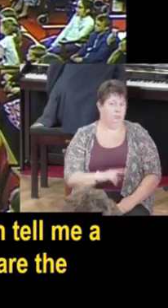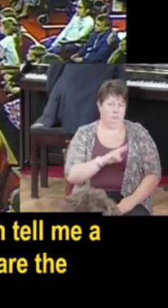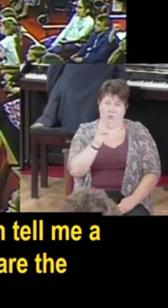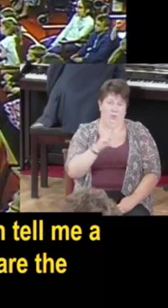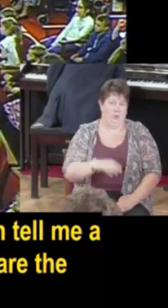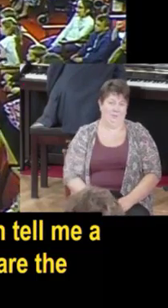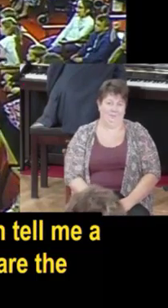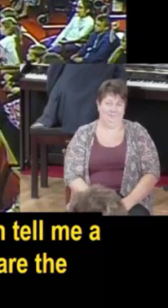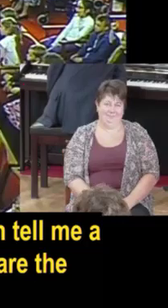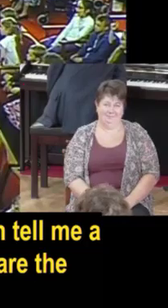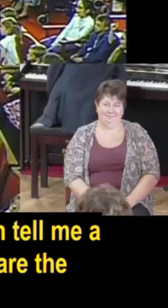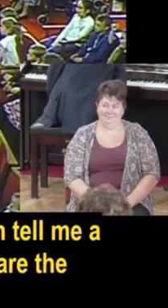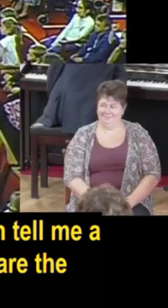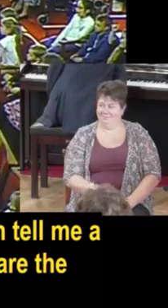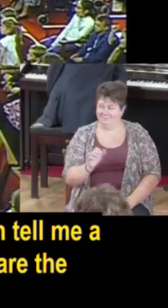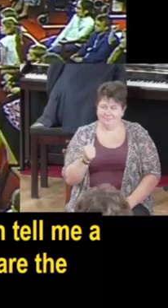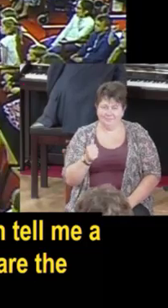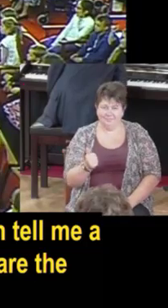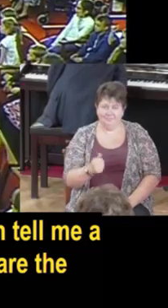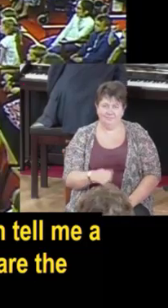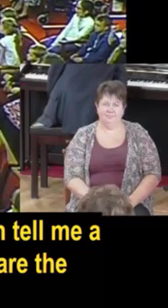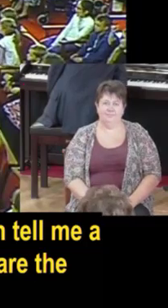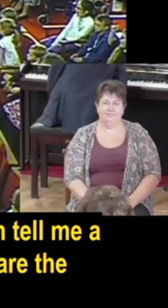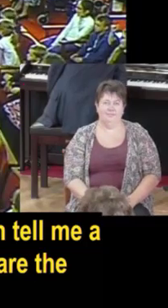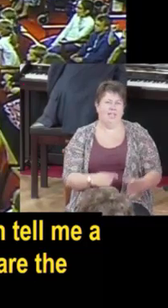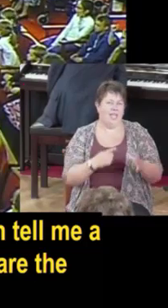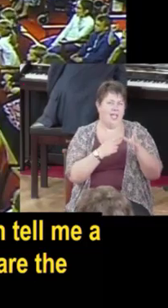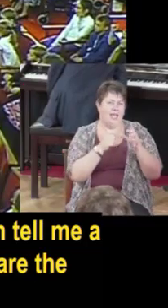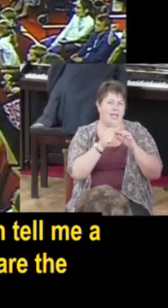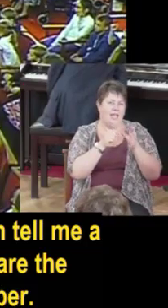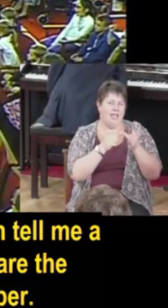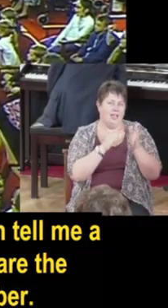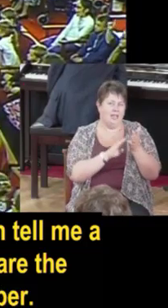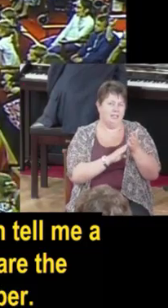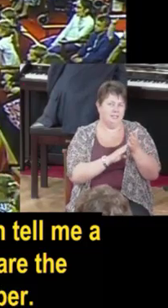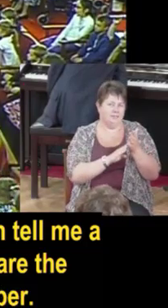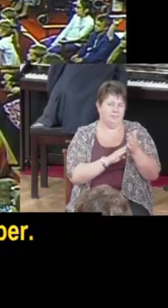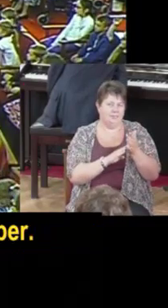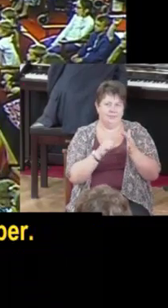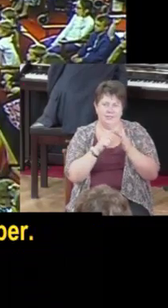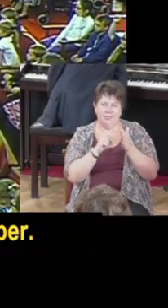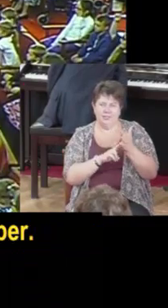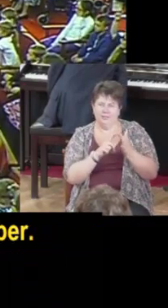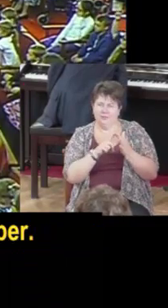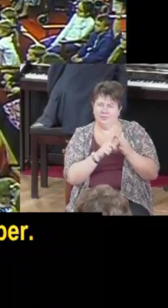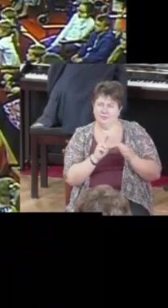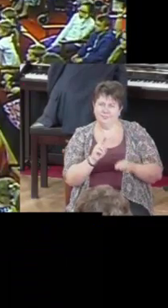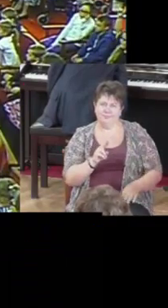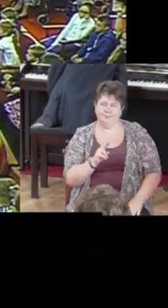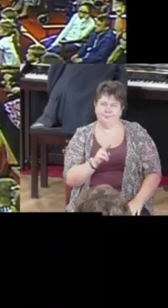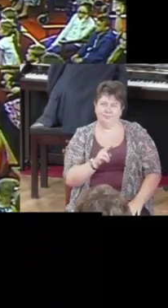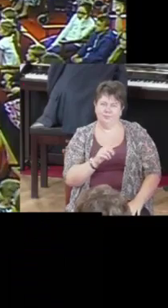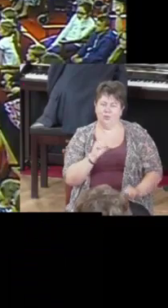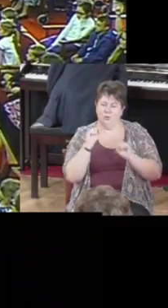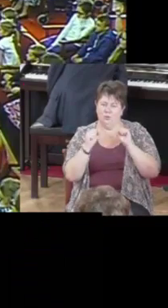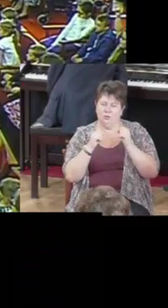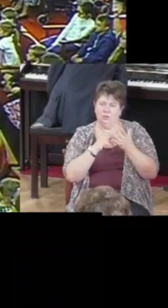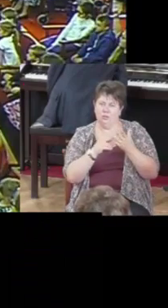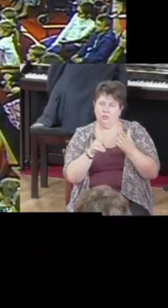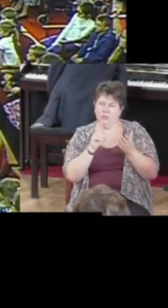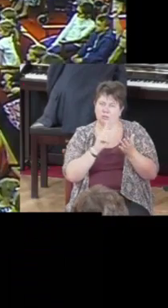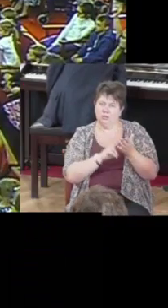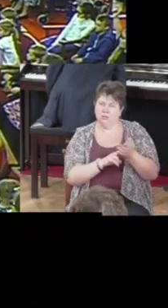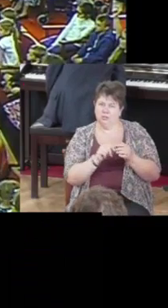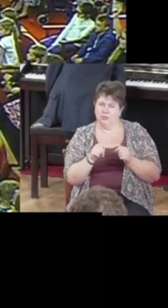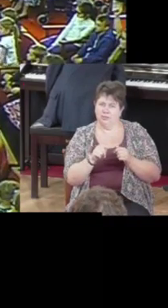No. Kayla? Adam and Eve. Well, Adam and Eve were involved, but it was Adam and Eve's sons